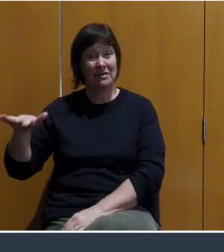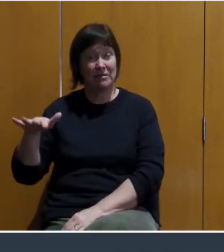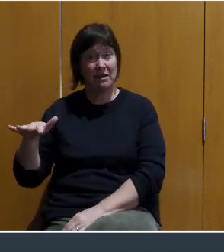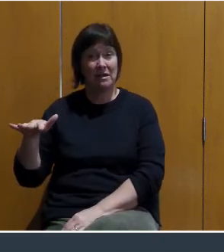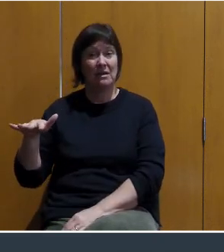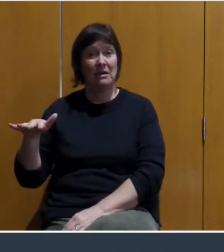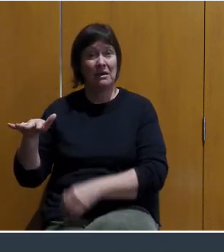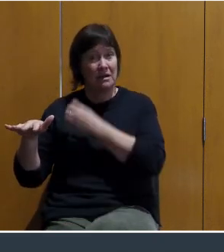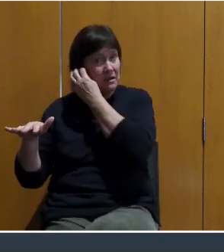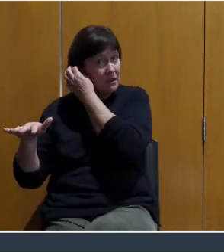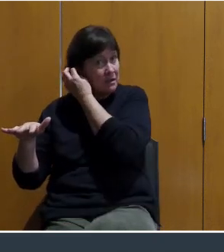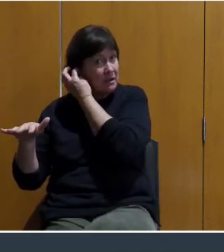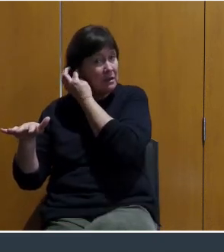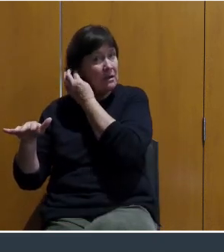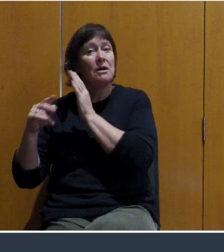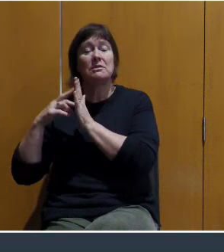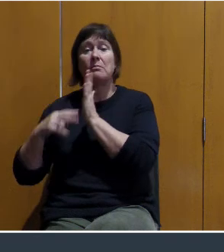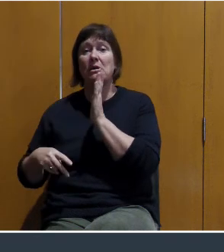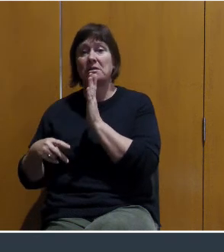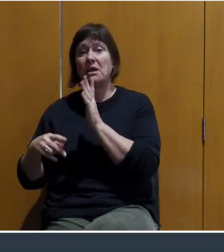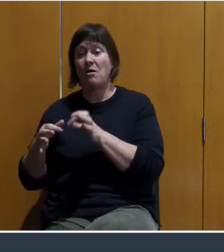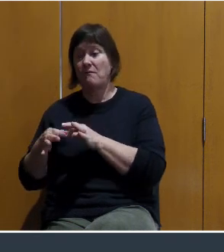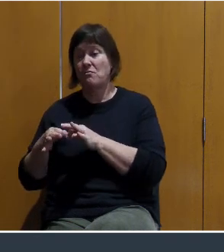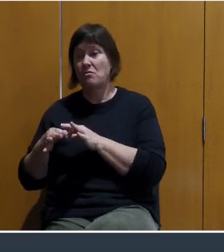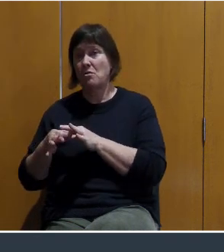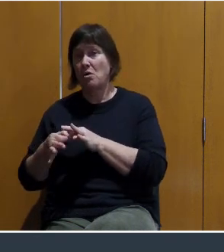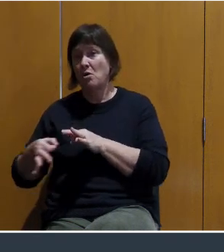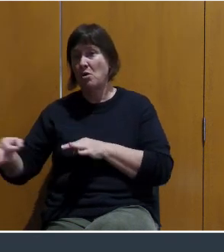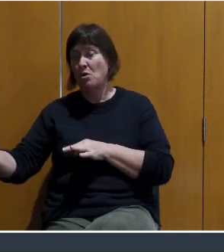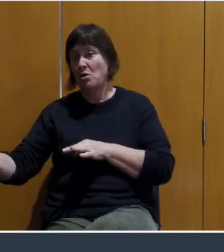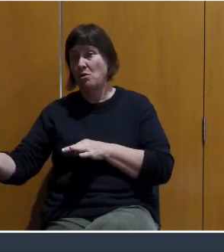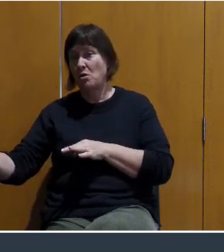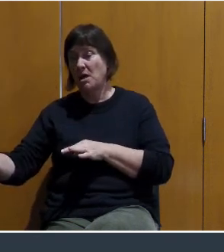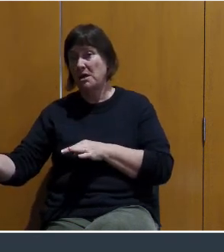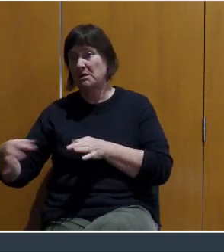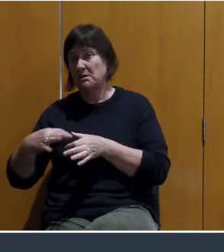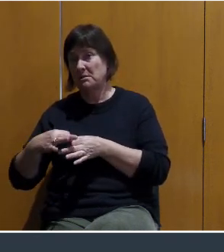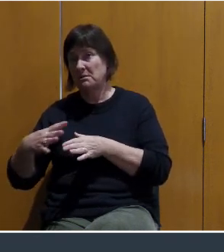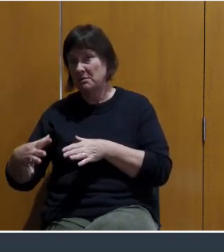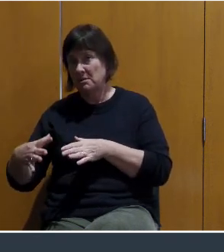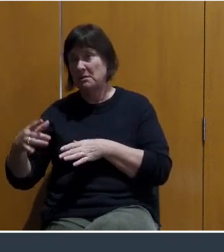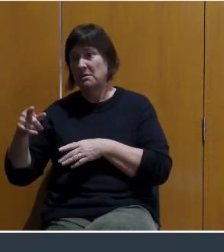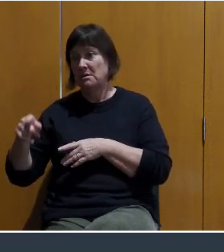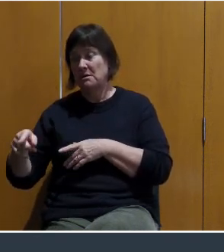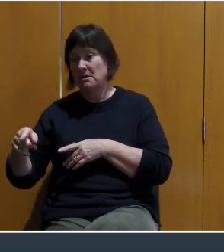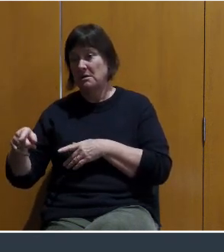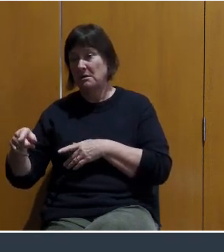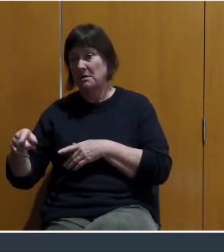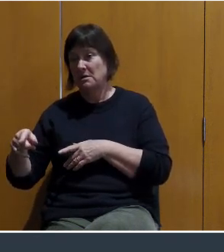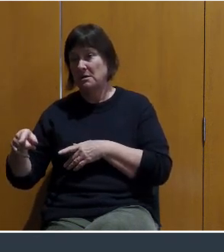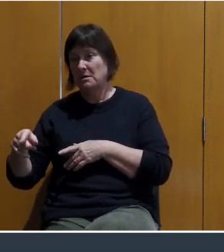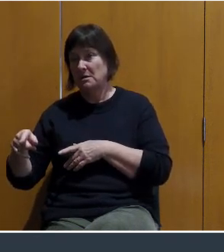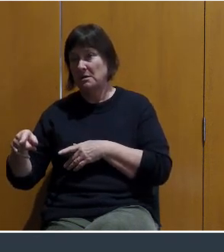of off-lead areas for them to exercise their dogs in the Hastings district, especially in Hastings City. And I